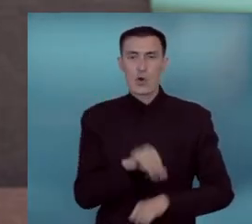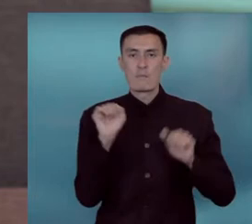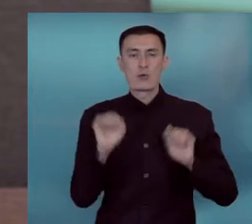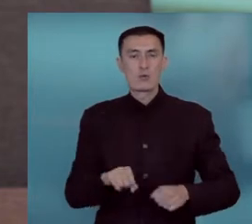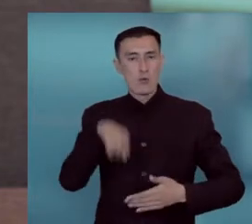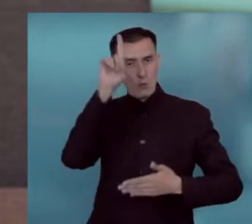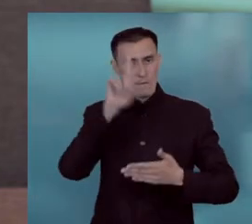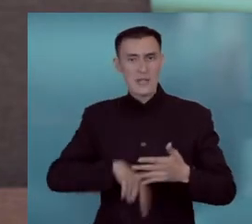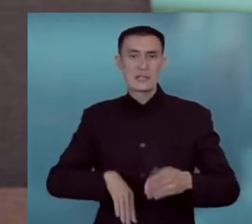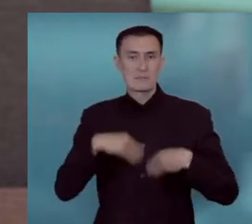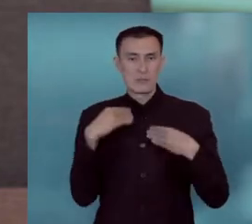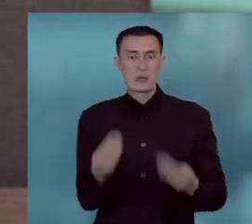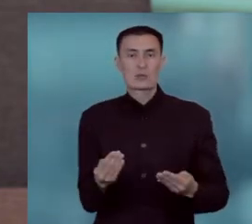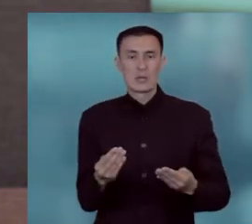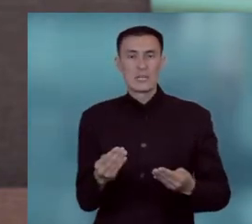assurance and strength.